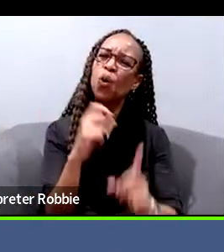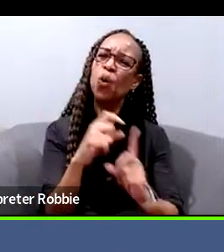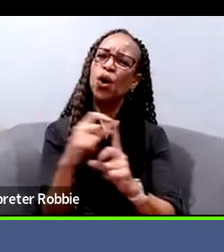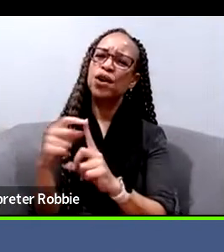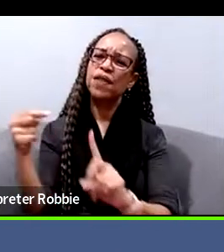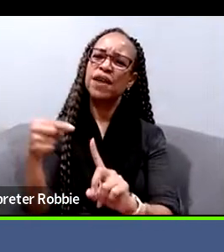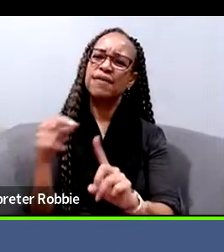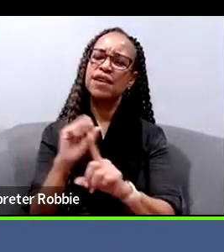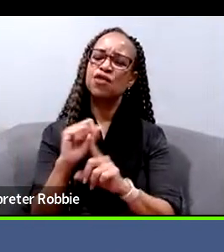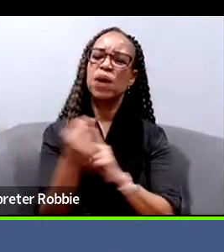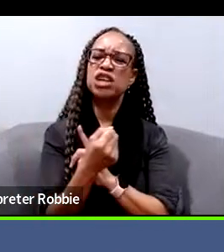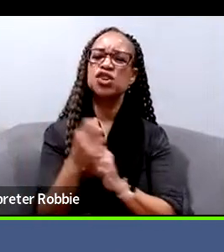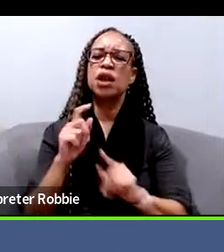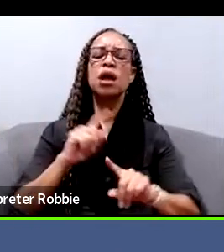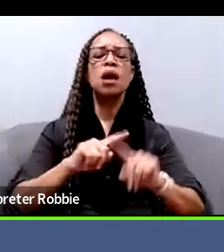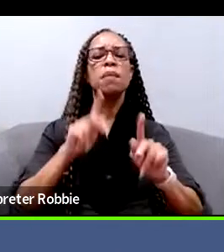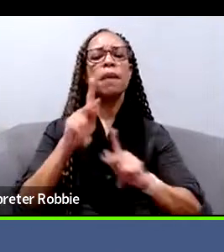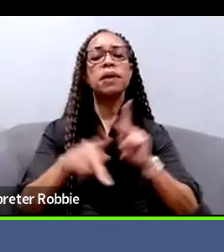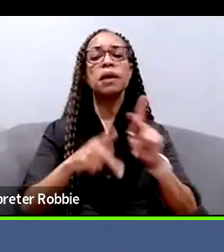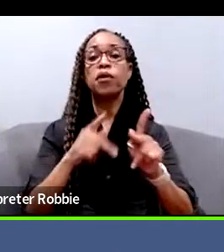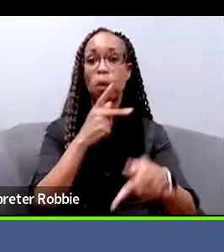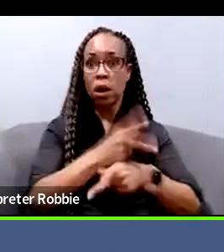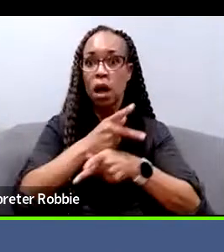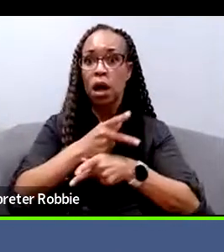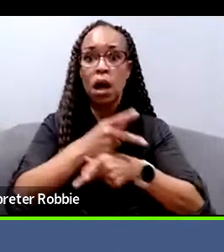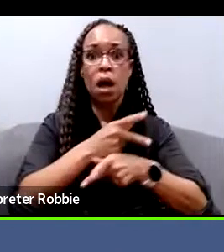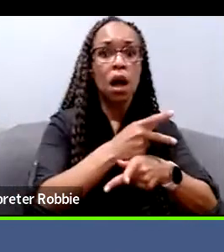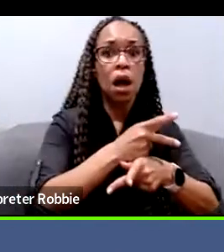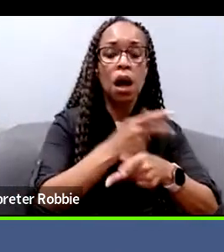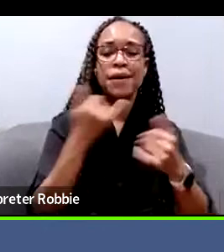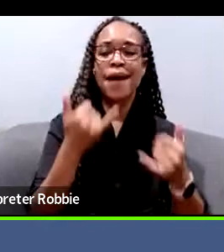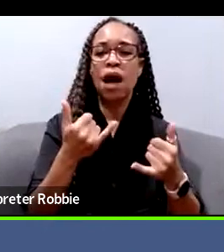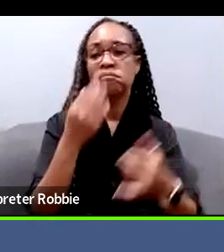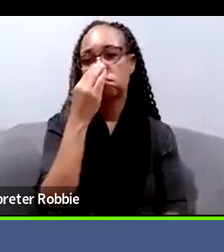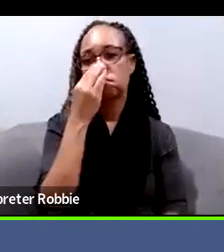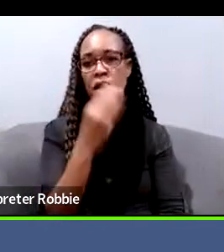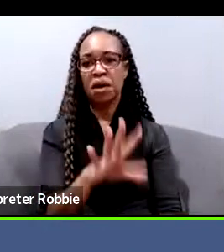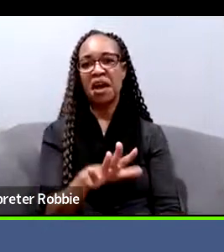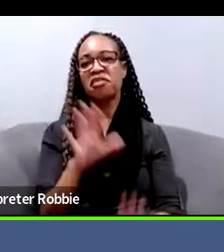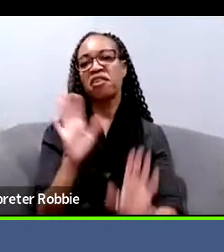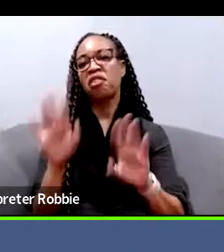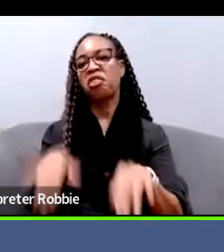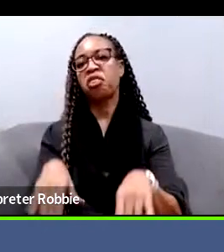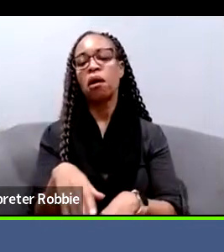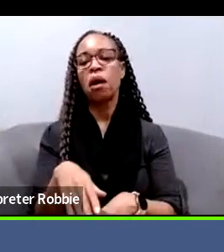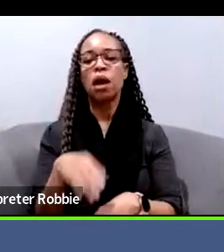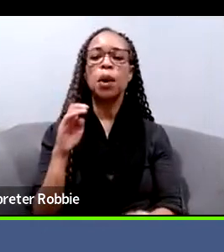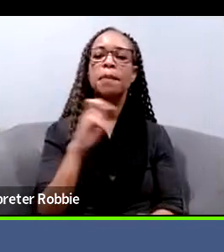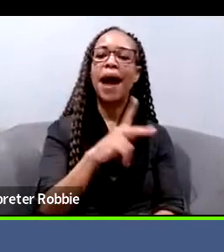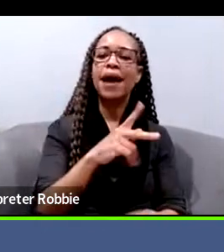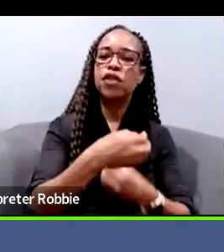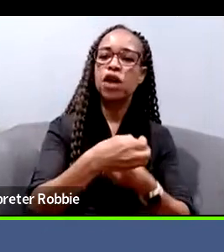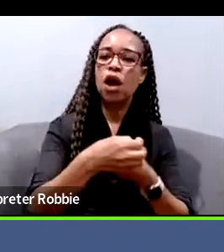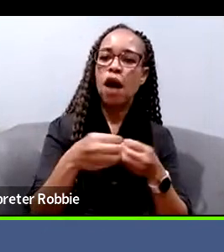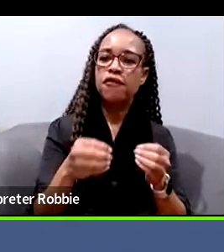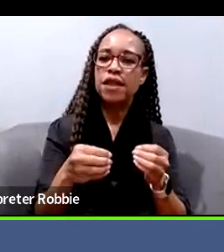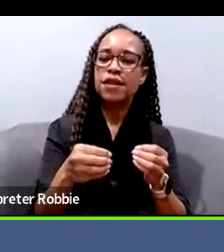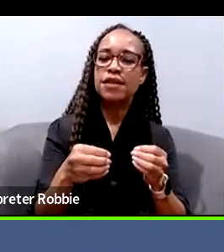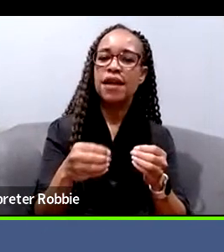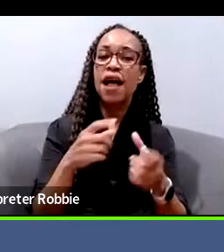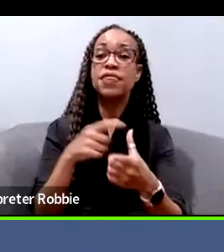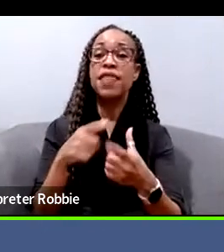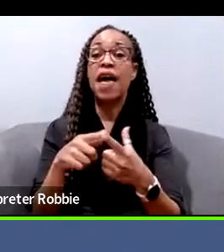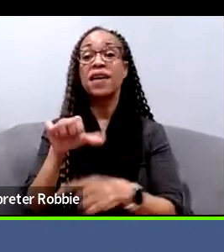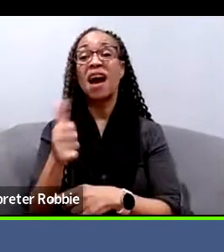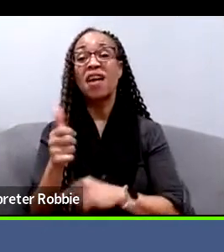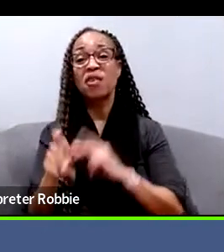but, people who had been more cautious are being less cautious, more people back in the office. All of those things are putting the remaining people who